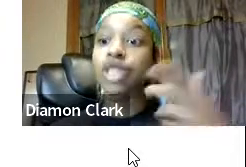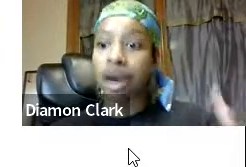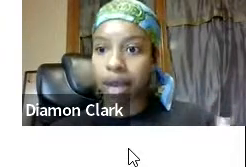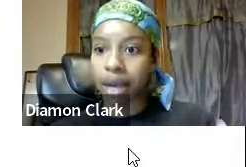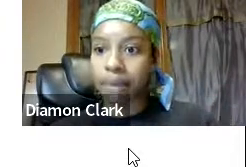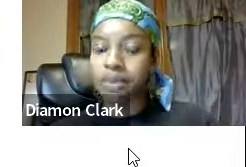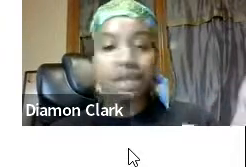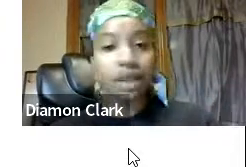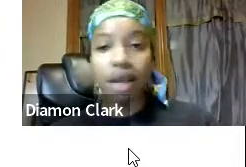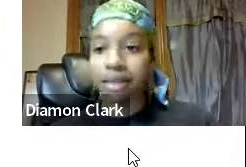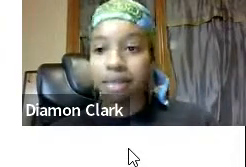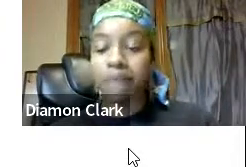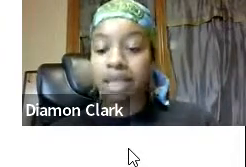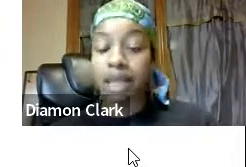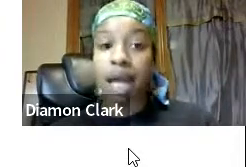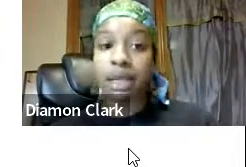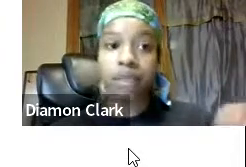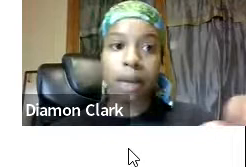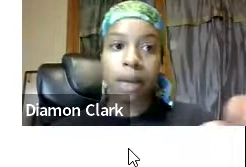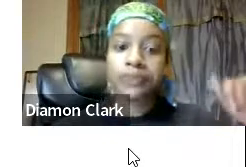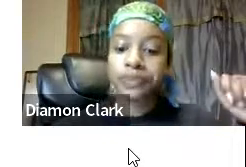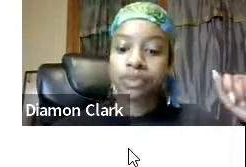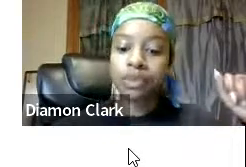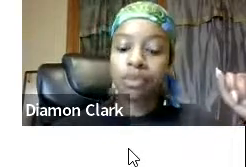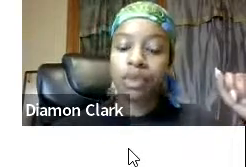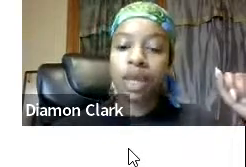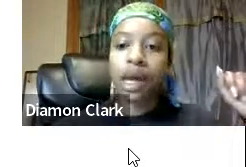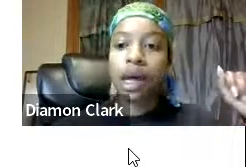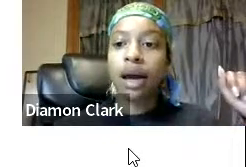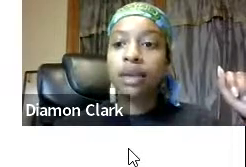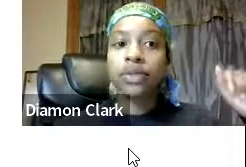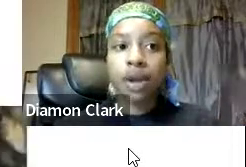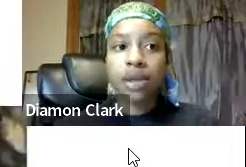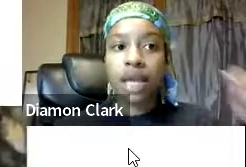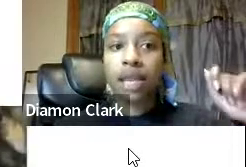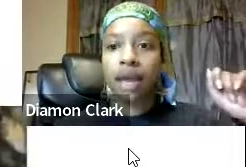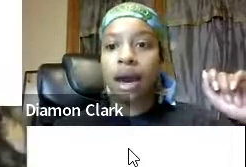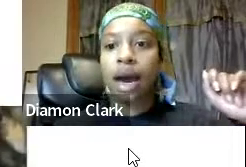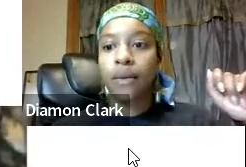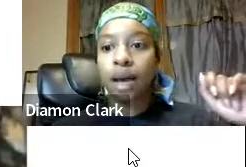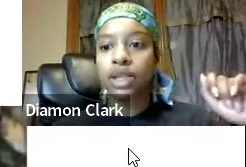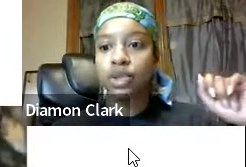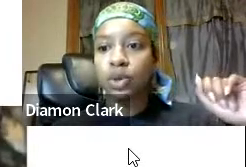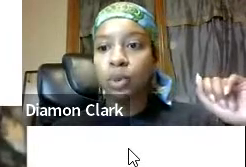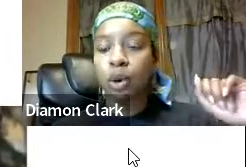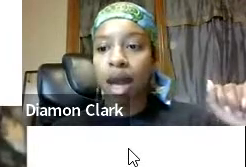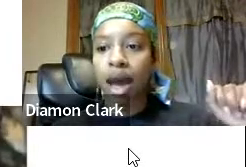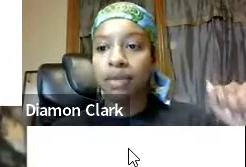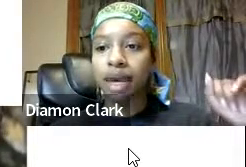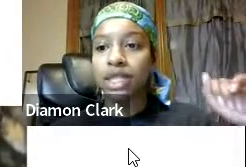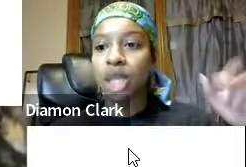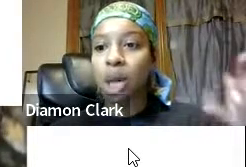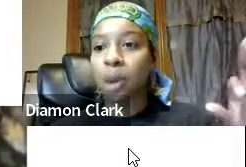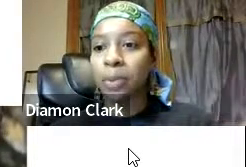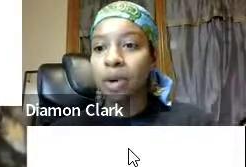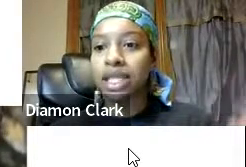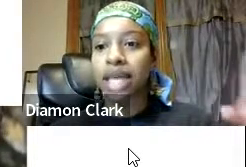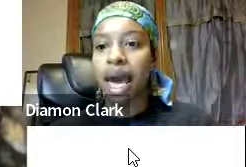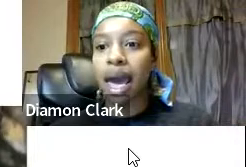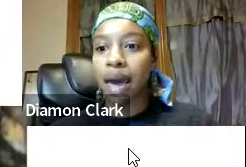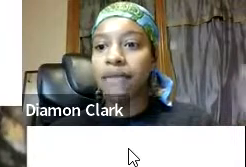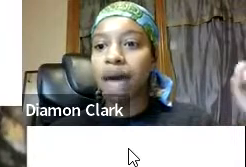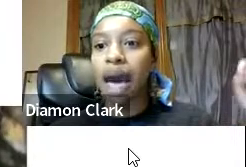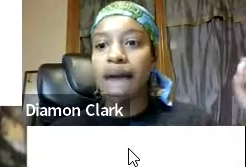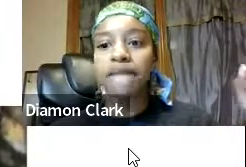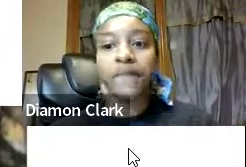am sharing. So that means a lot to me. And the third thing that I want to point out that is so important